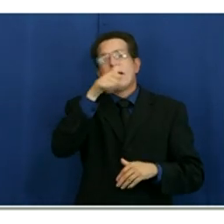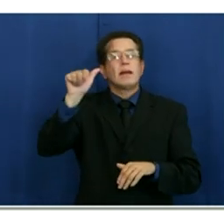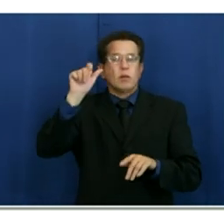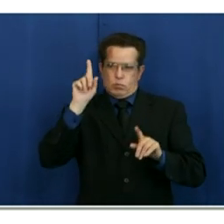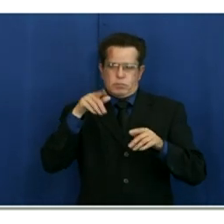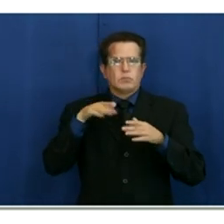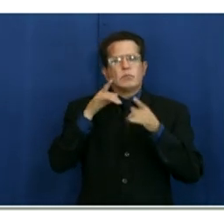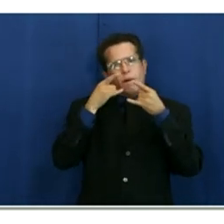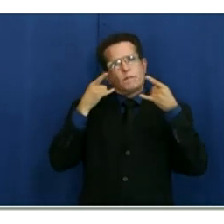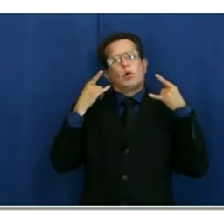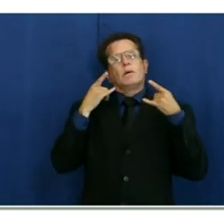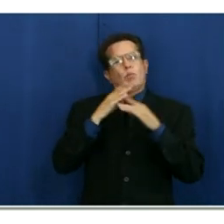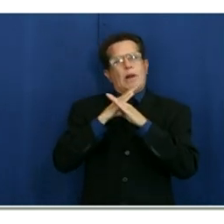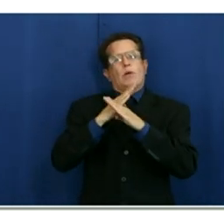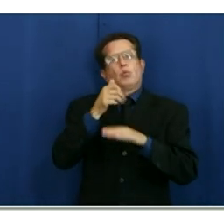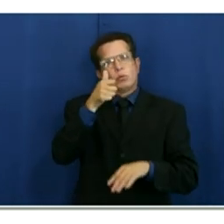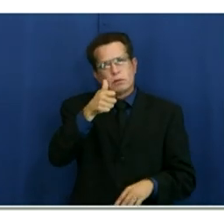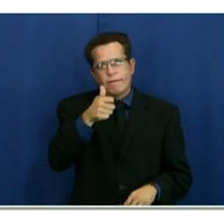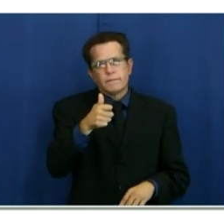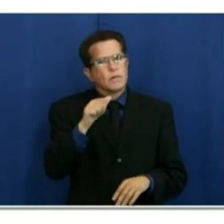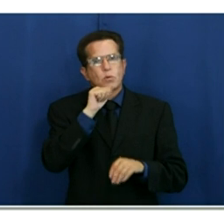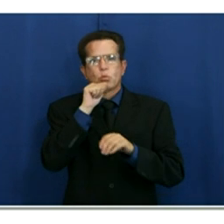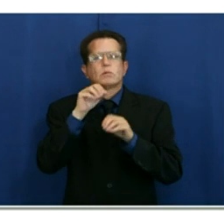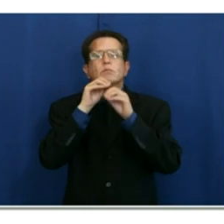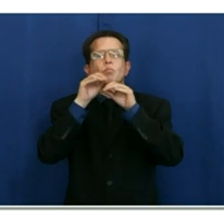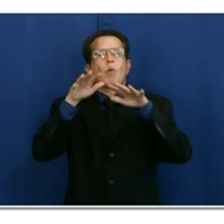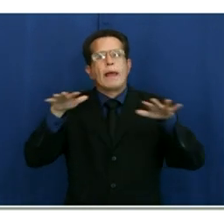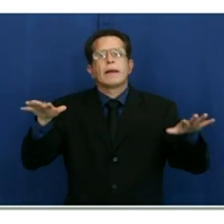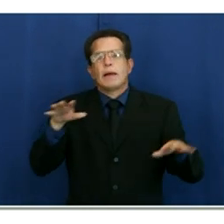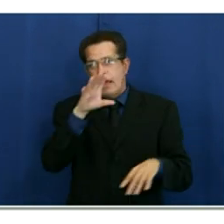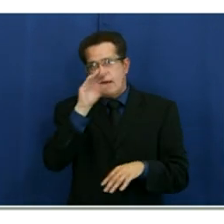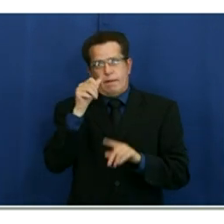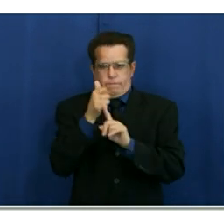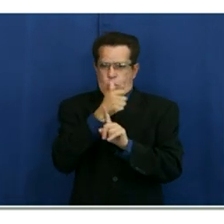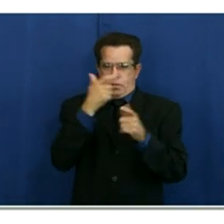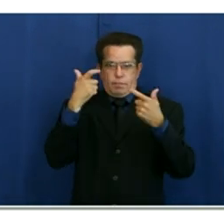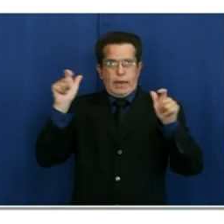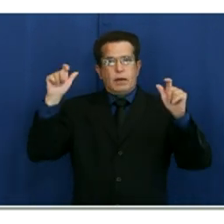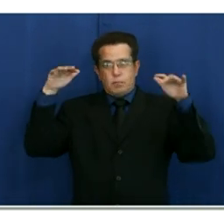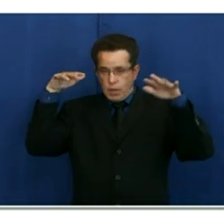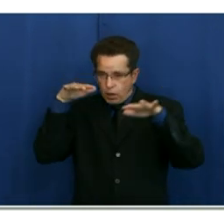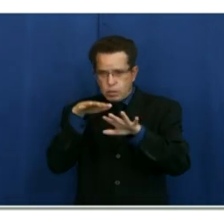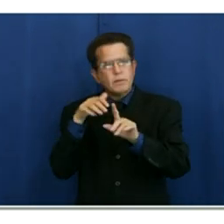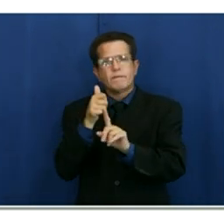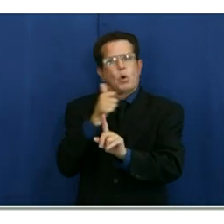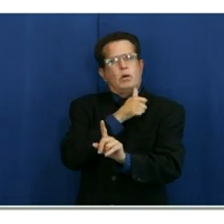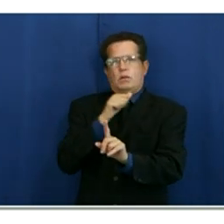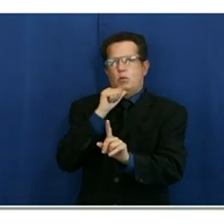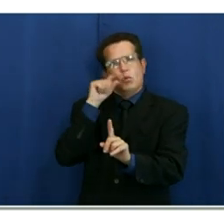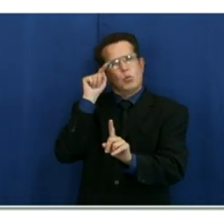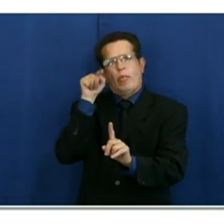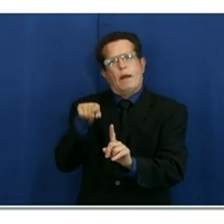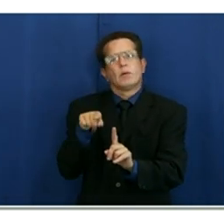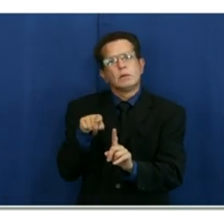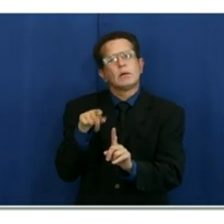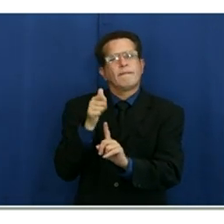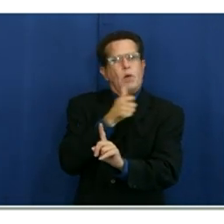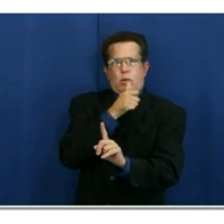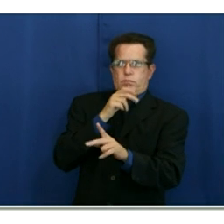work, as well as avoiding crowds, gatherings, and large events.